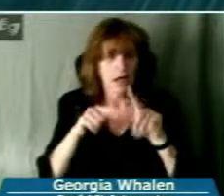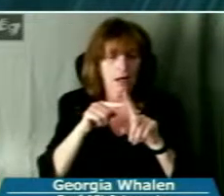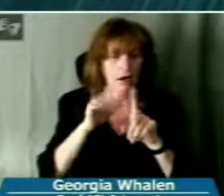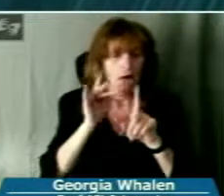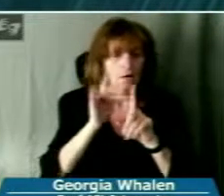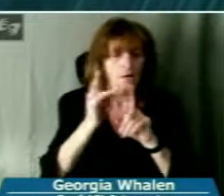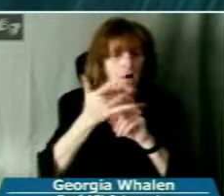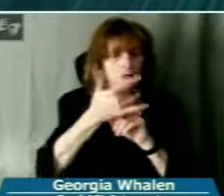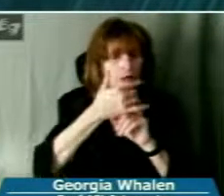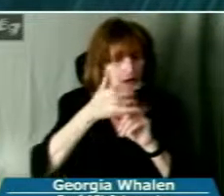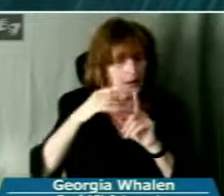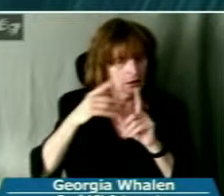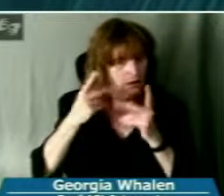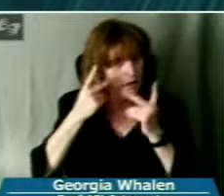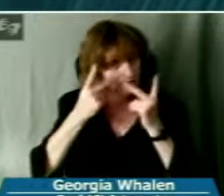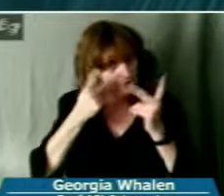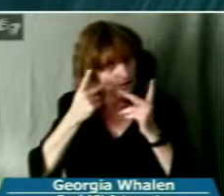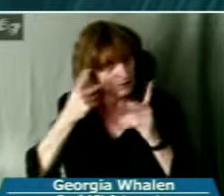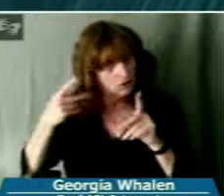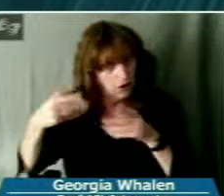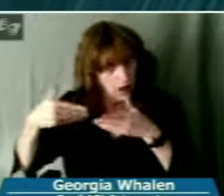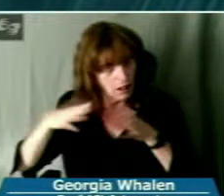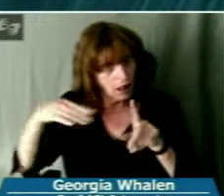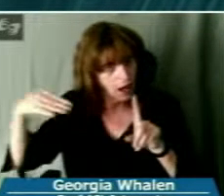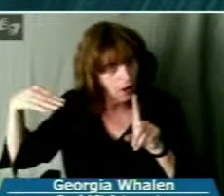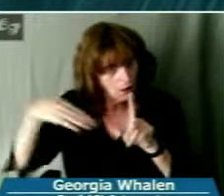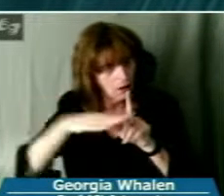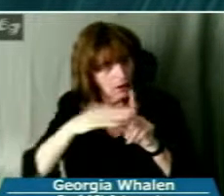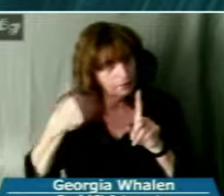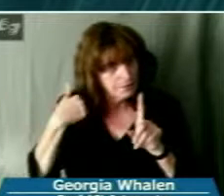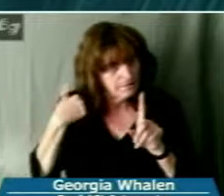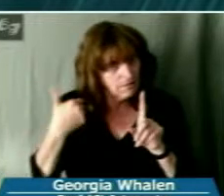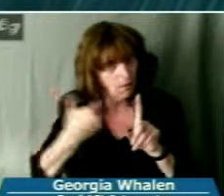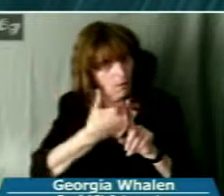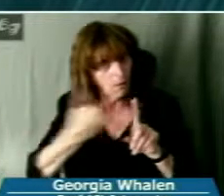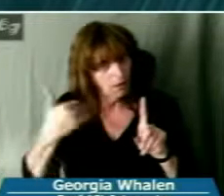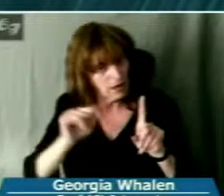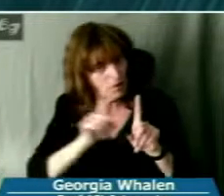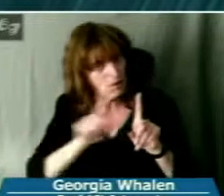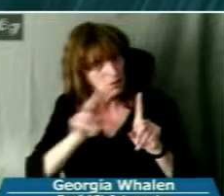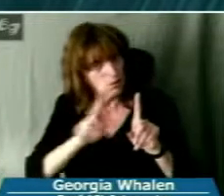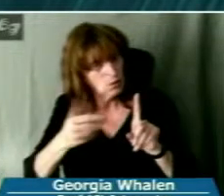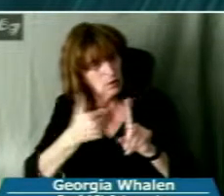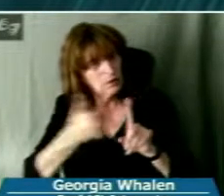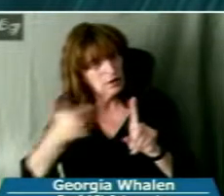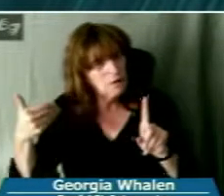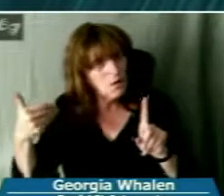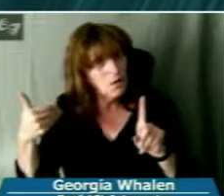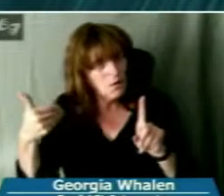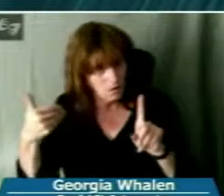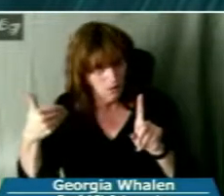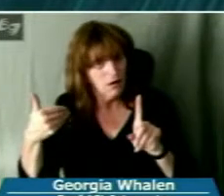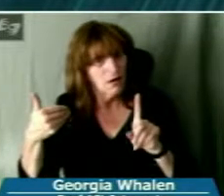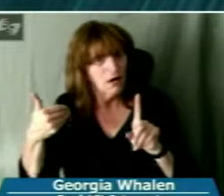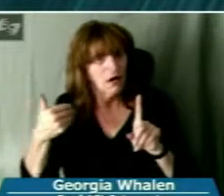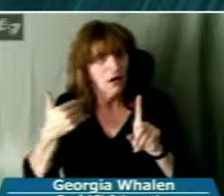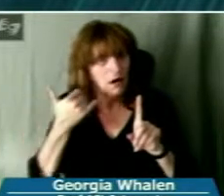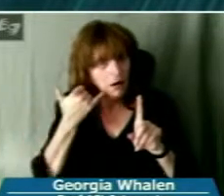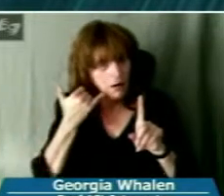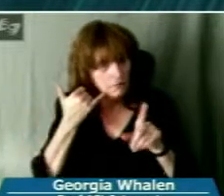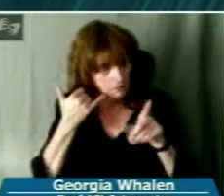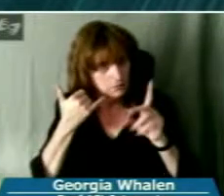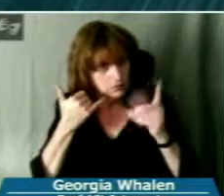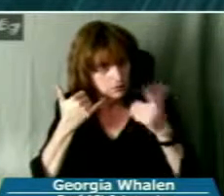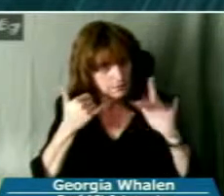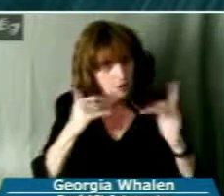into the Roslyn sort of in the weeks leading up to the outbreak, and if all contact tracing has been completed for those